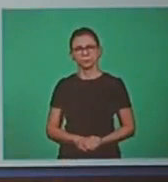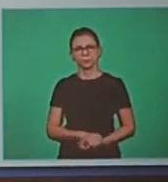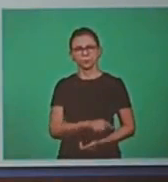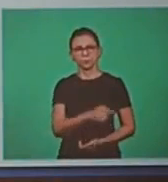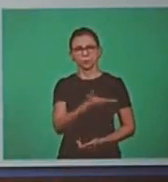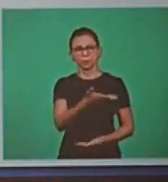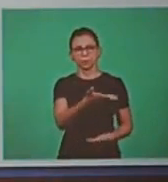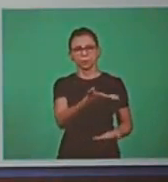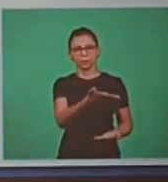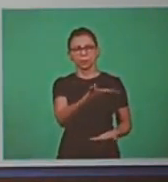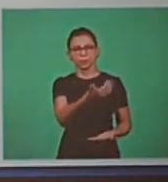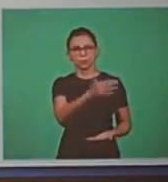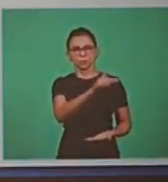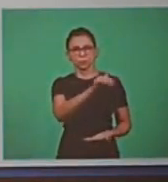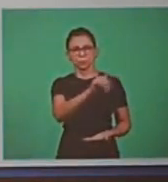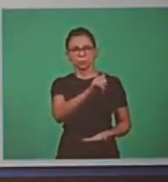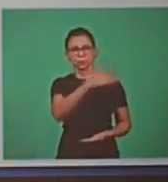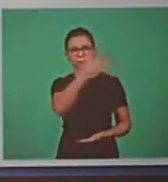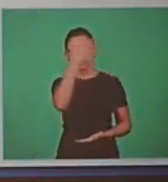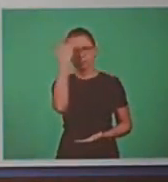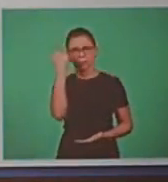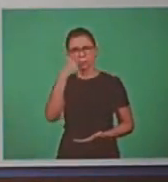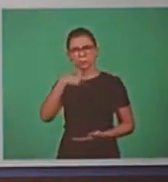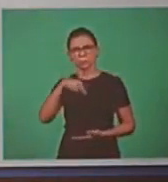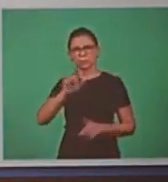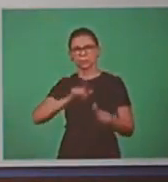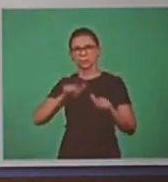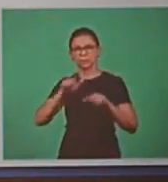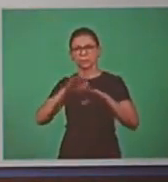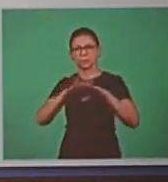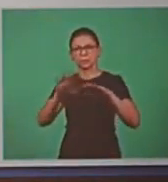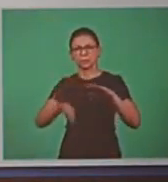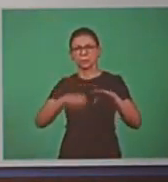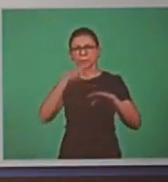to hide laborers for his vineyard?